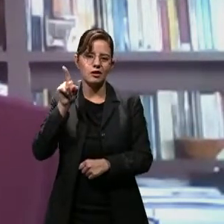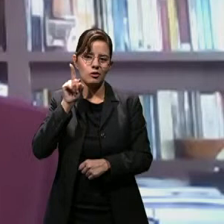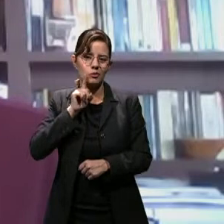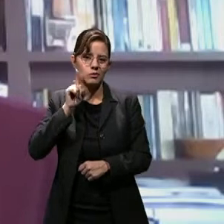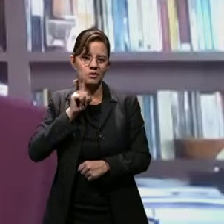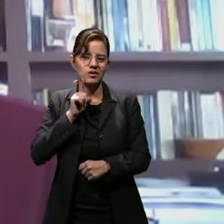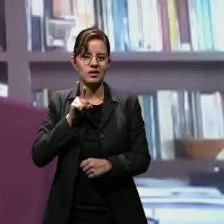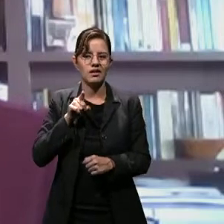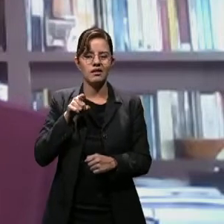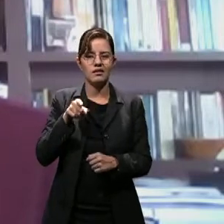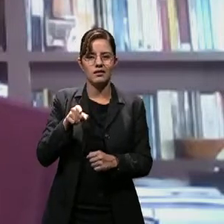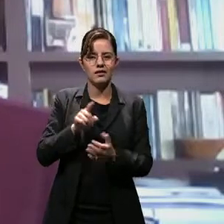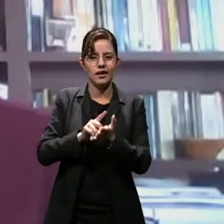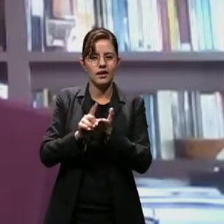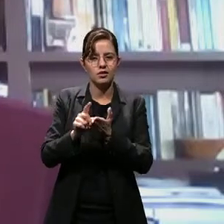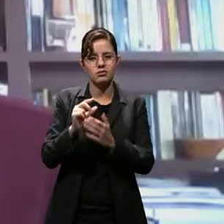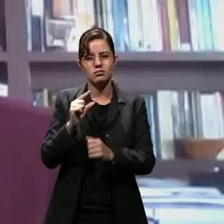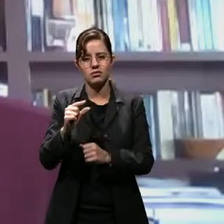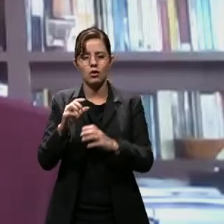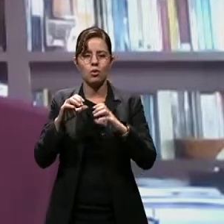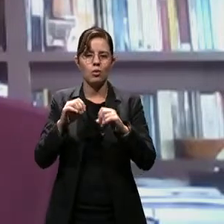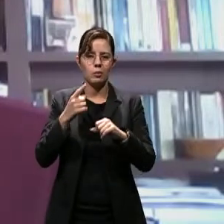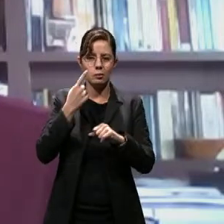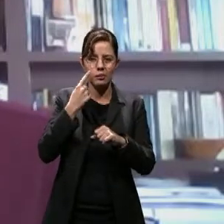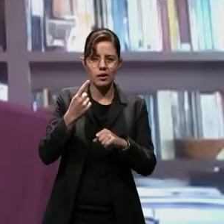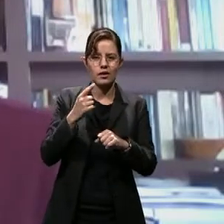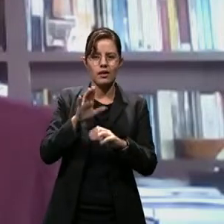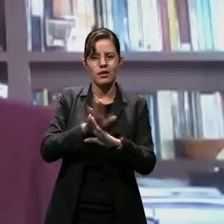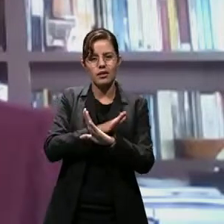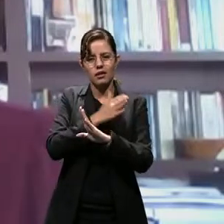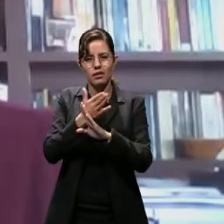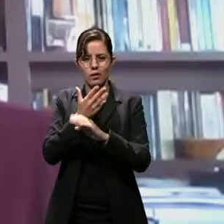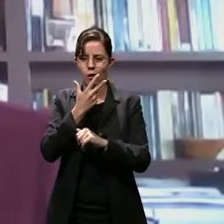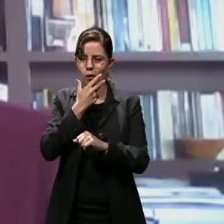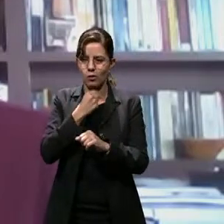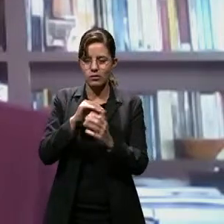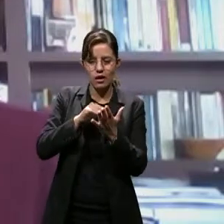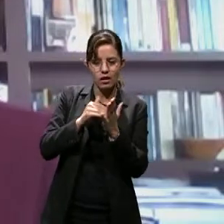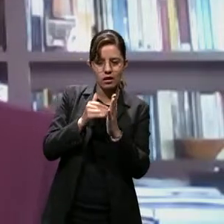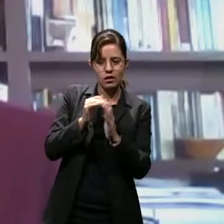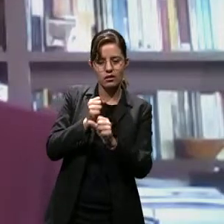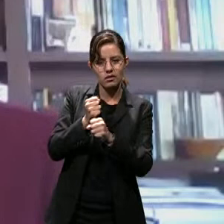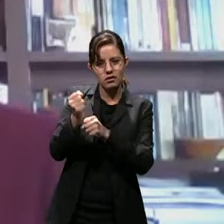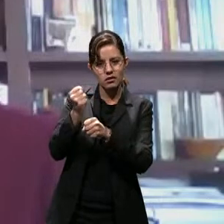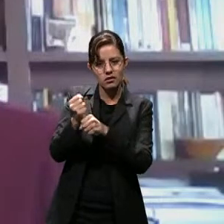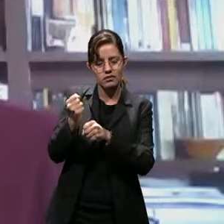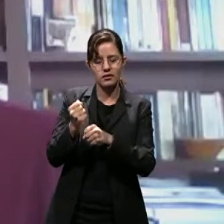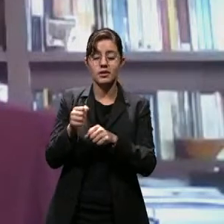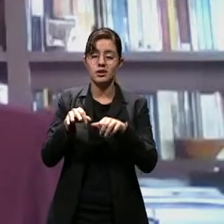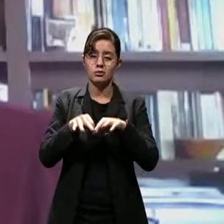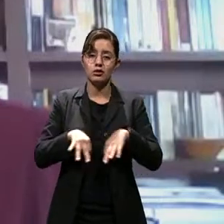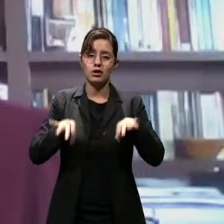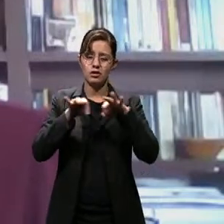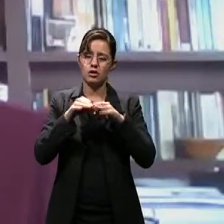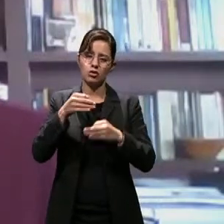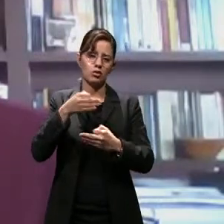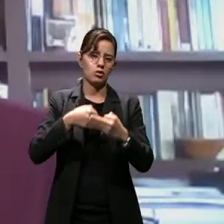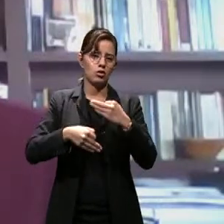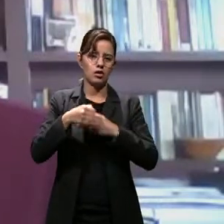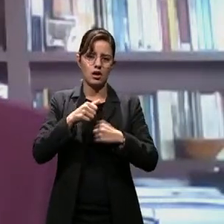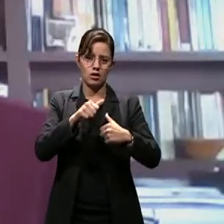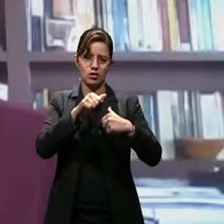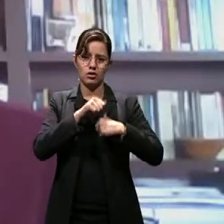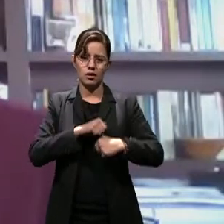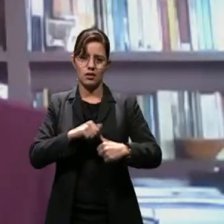tolerate machismo and the frontal attacks to women, it is very important and critical that all